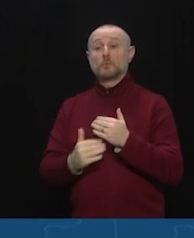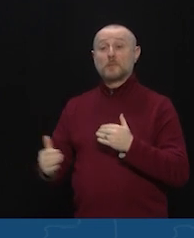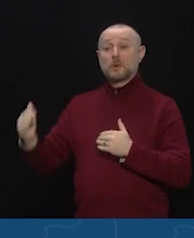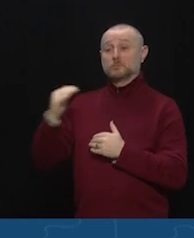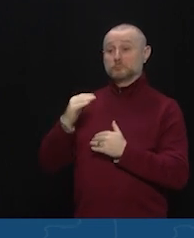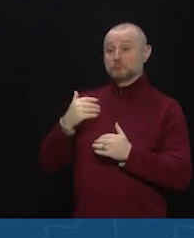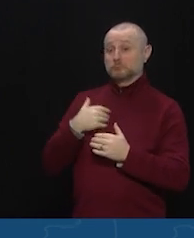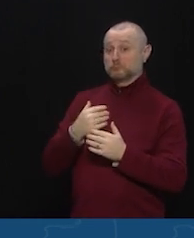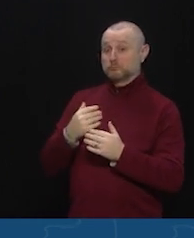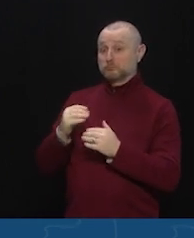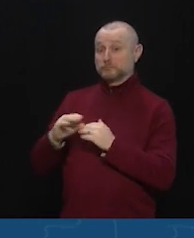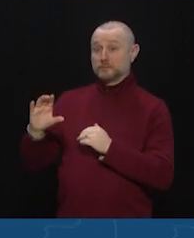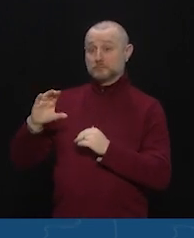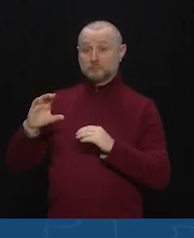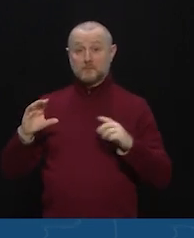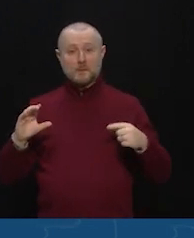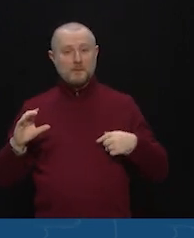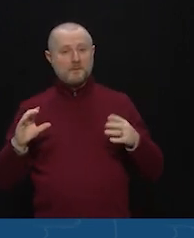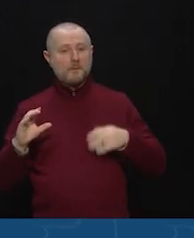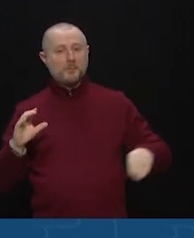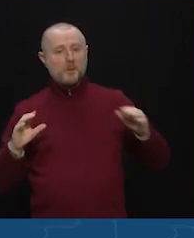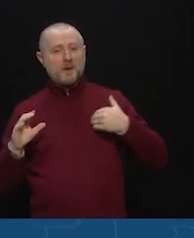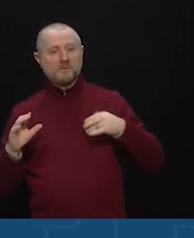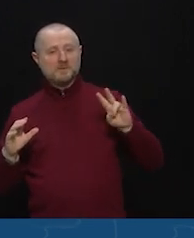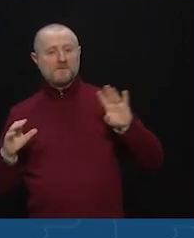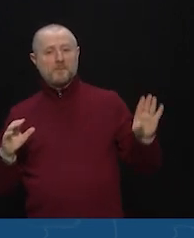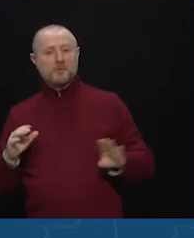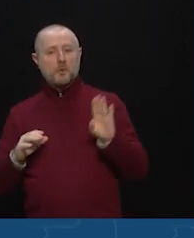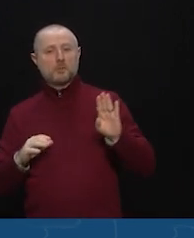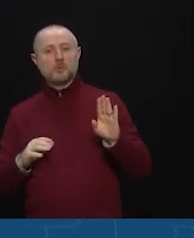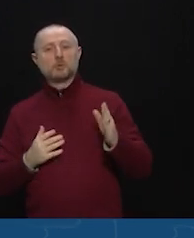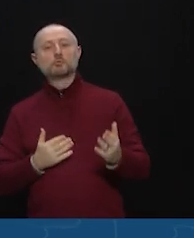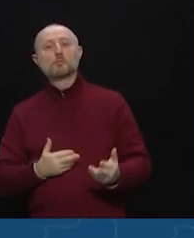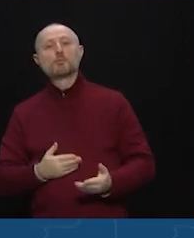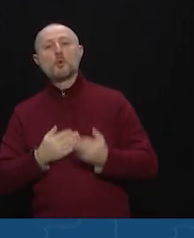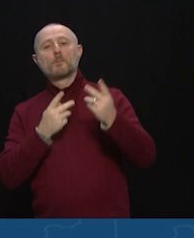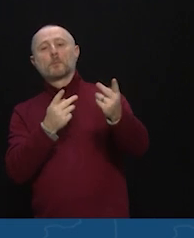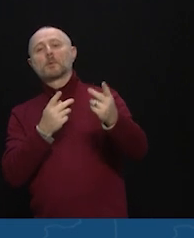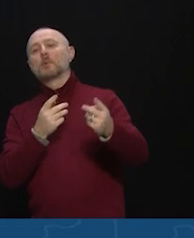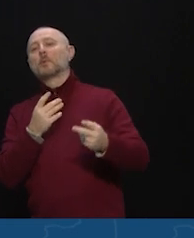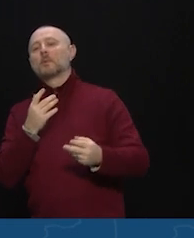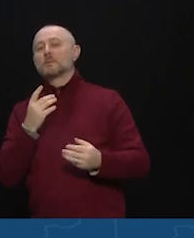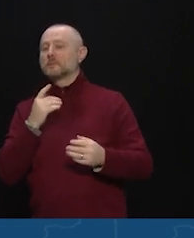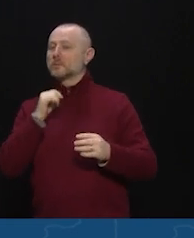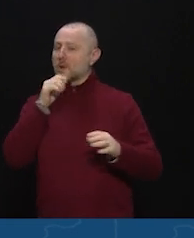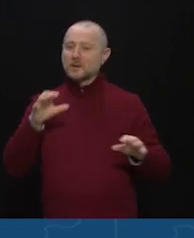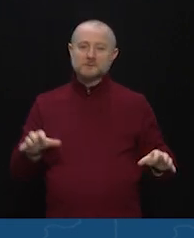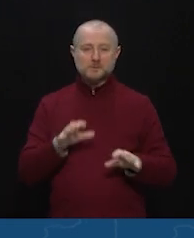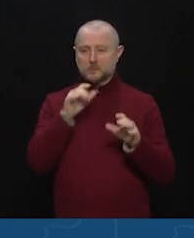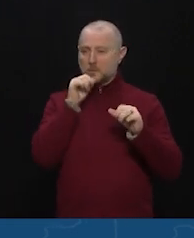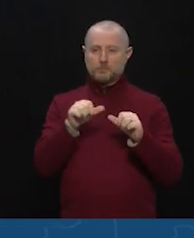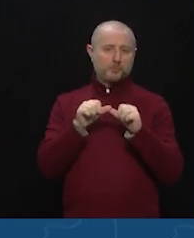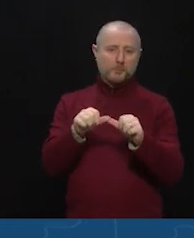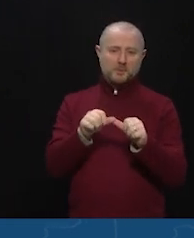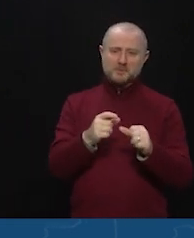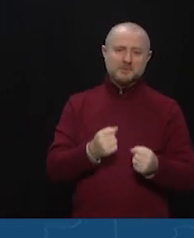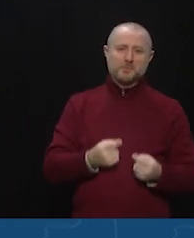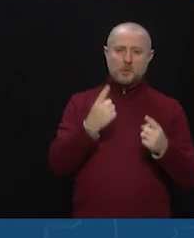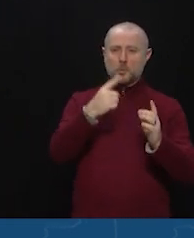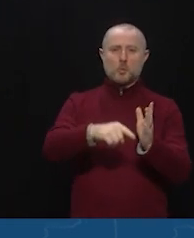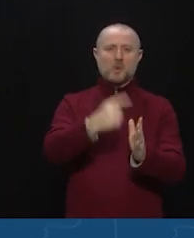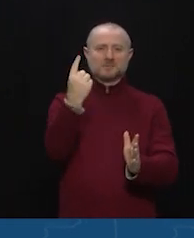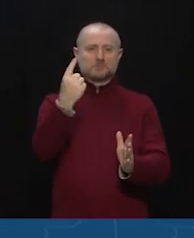about $7 billion in proposed actions that are not permanent spending, so they're one-time costs. They don't contribute